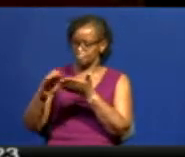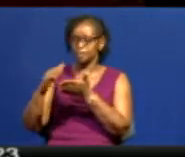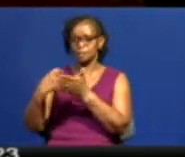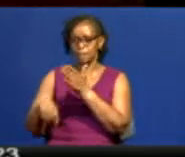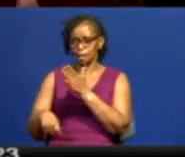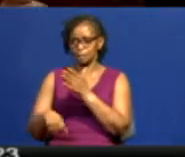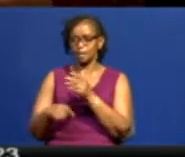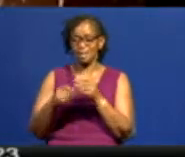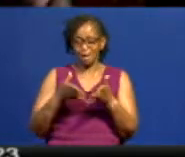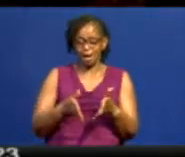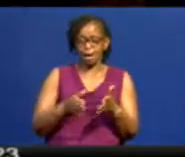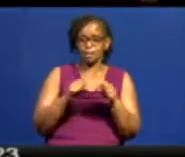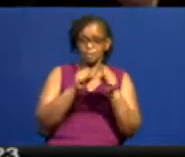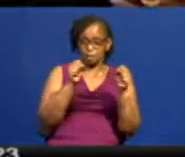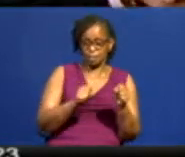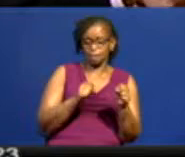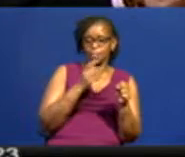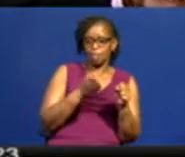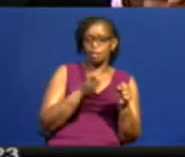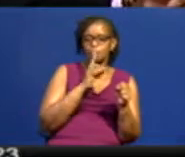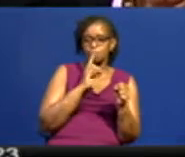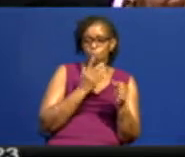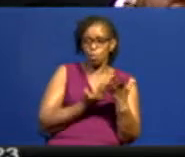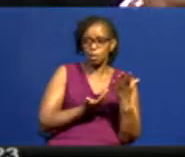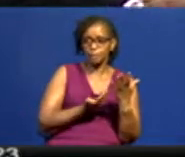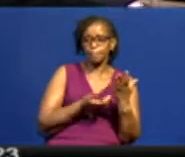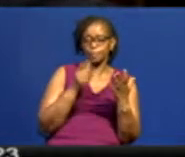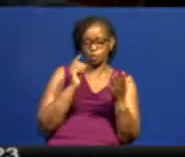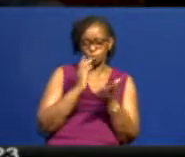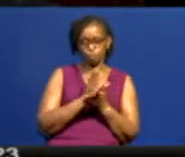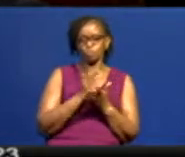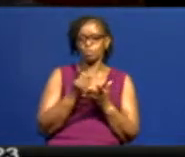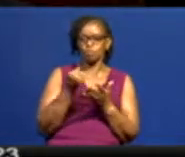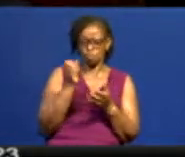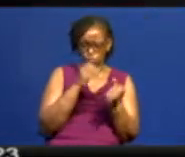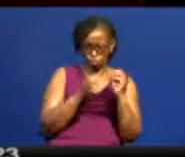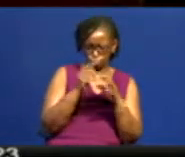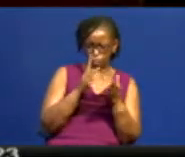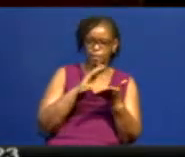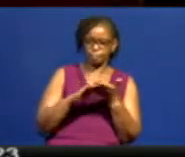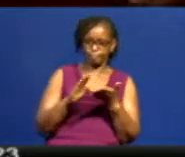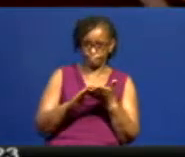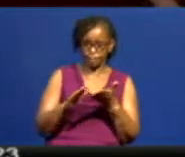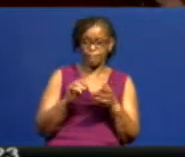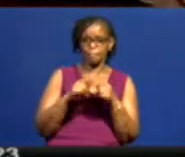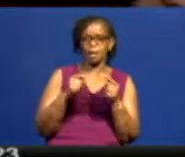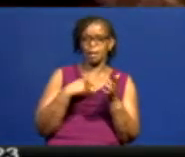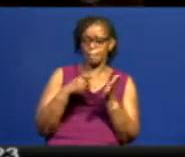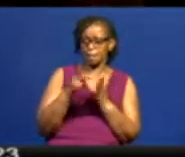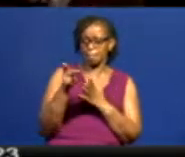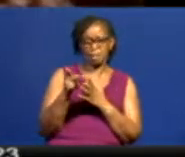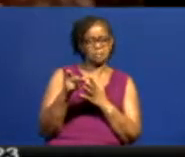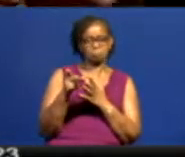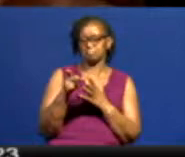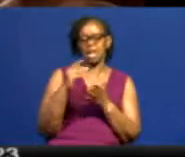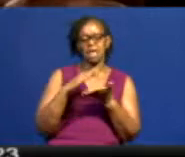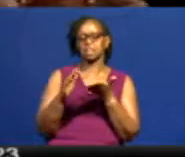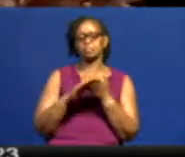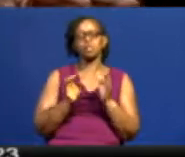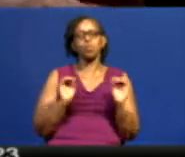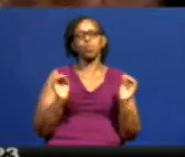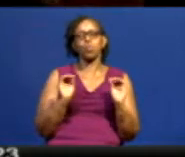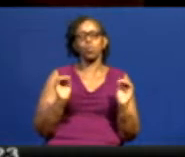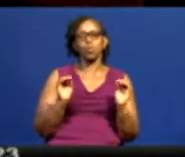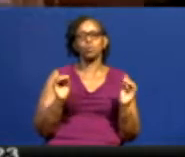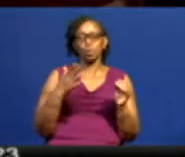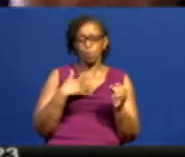although your contributions are exempt, the payment eventually is not. So now we want to make sure